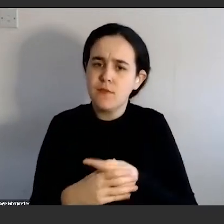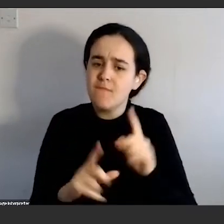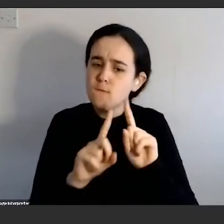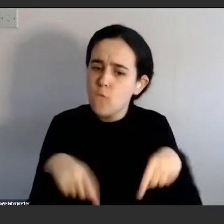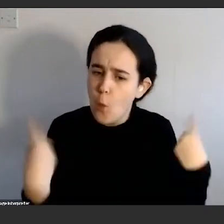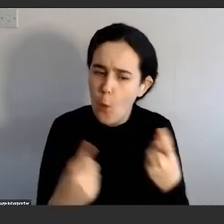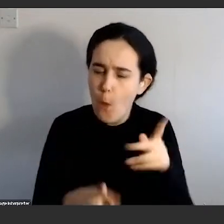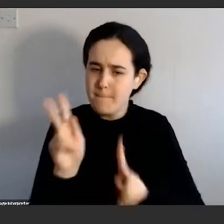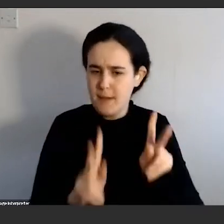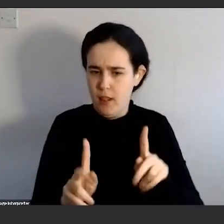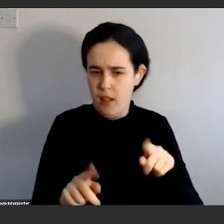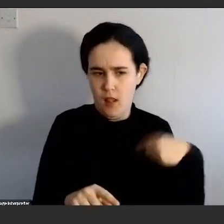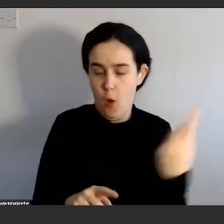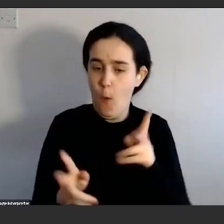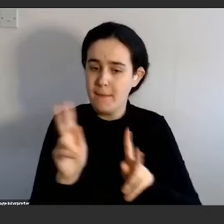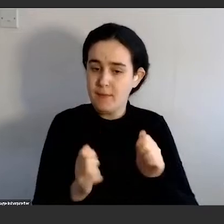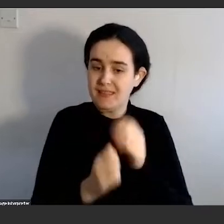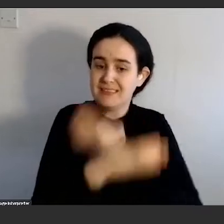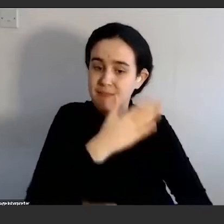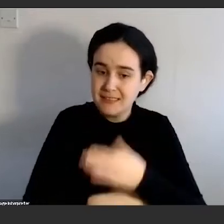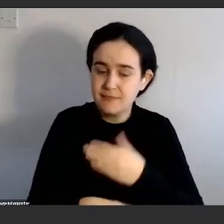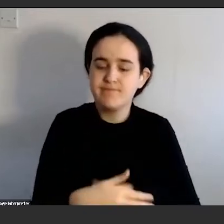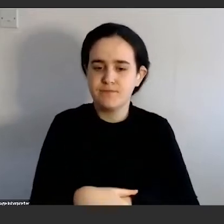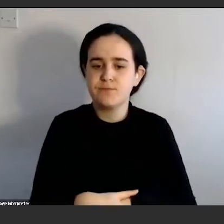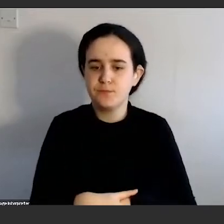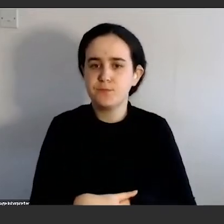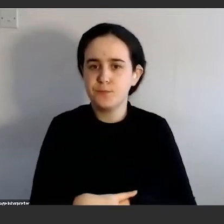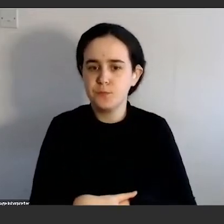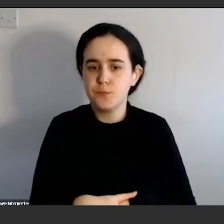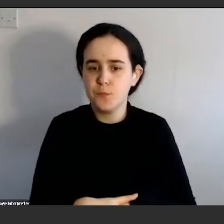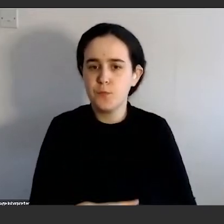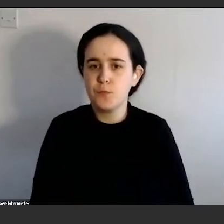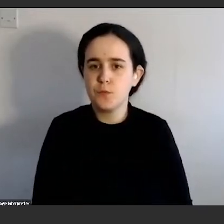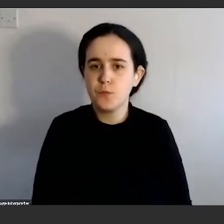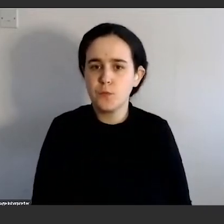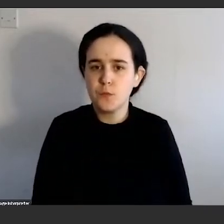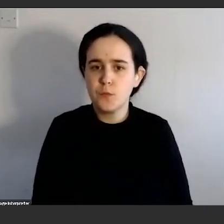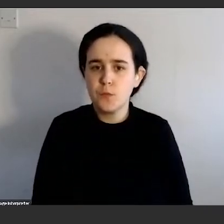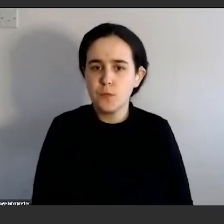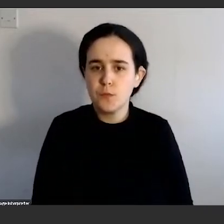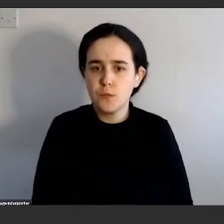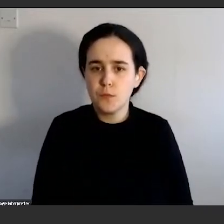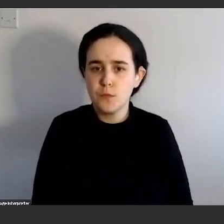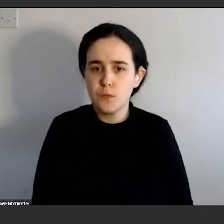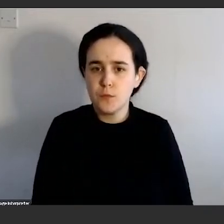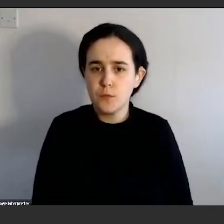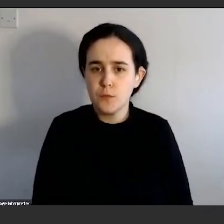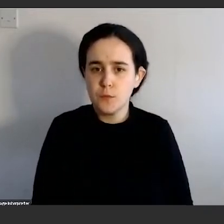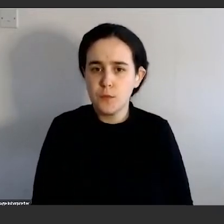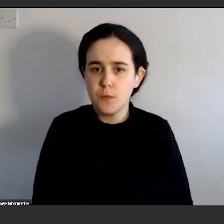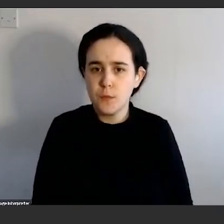policy design and implementation, driving research and